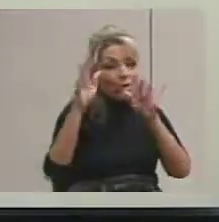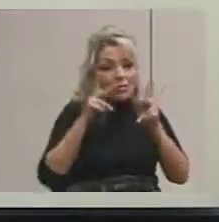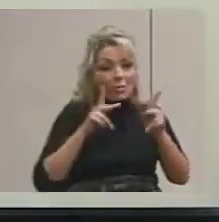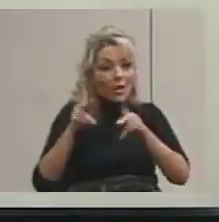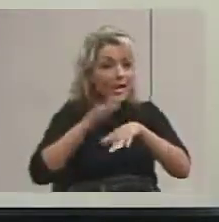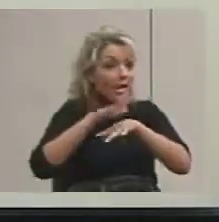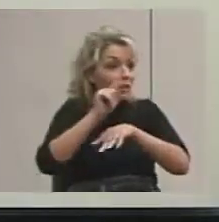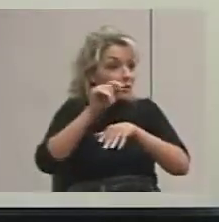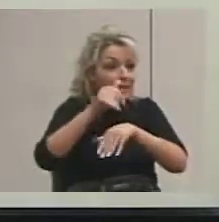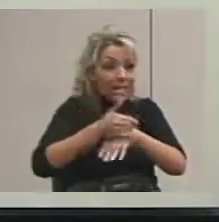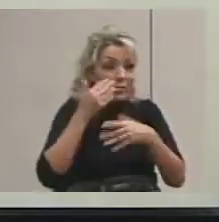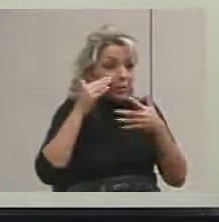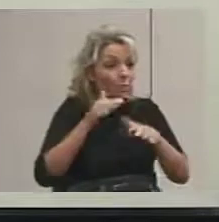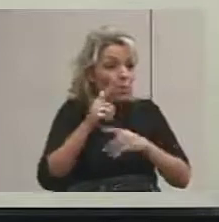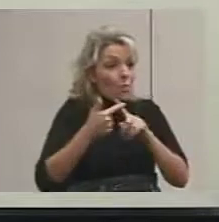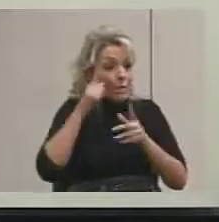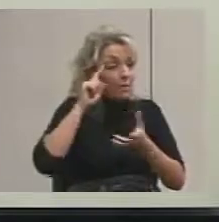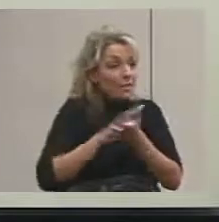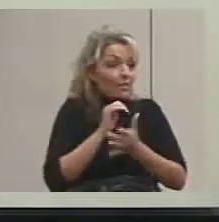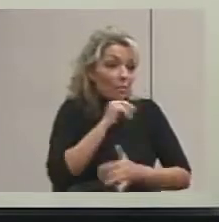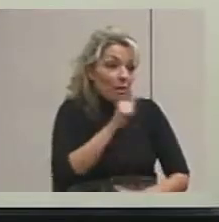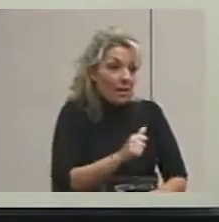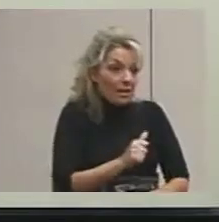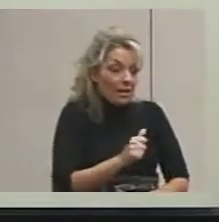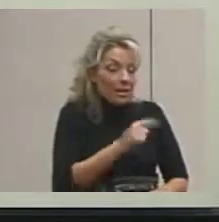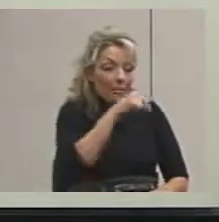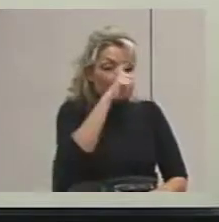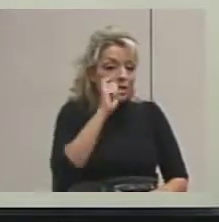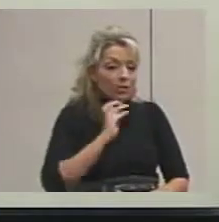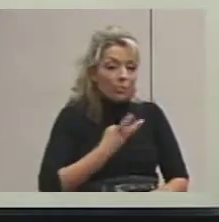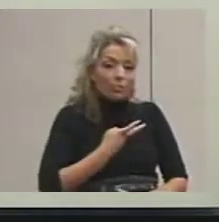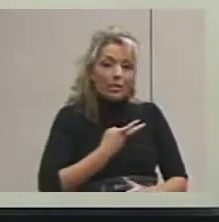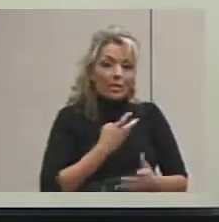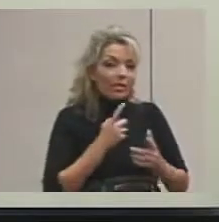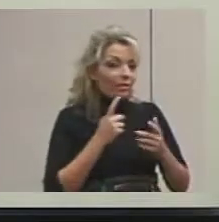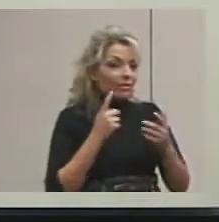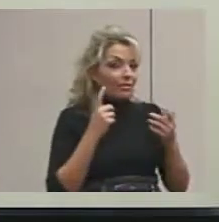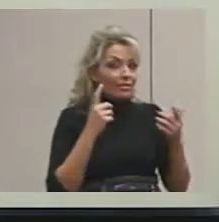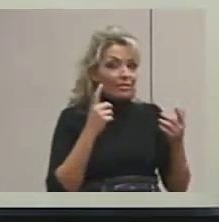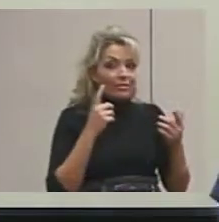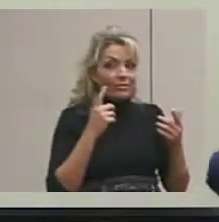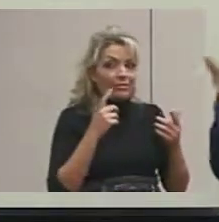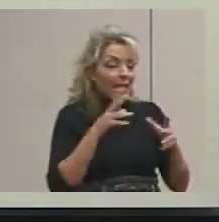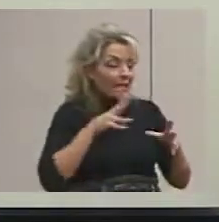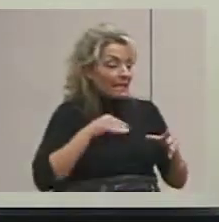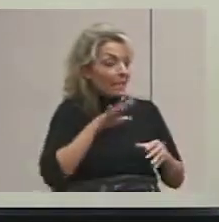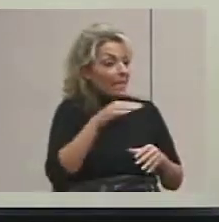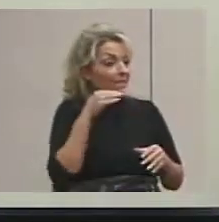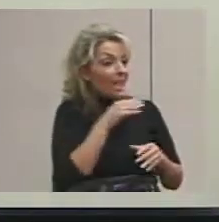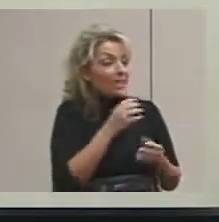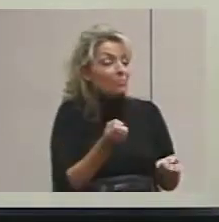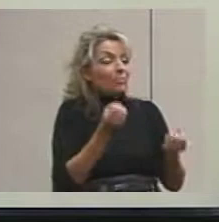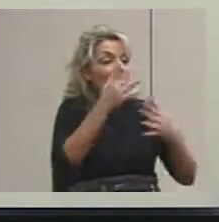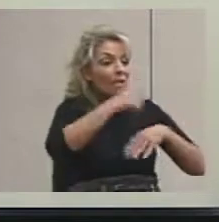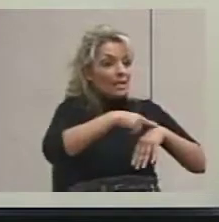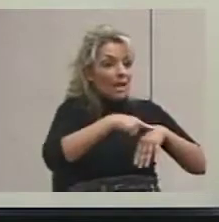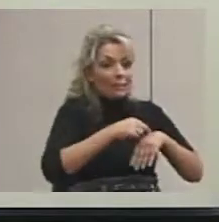really had a hard time knowing when to believe him and when to not anymore because we've been burnt many, many, many times. What's